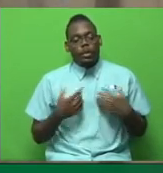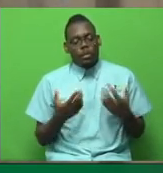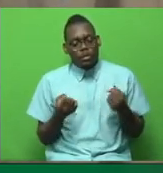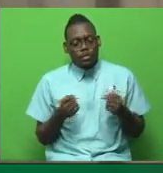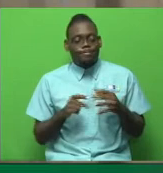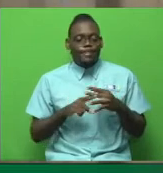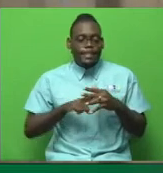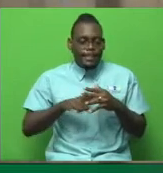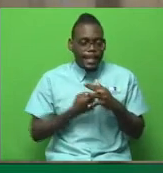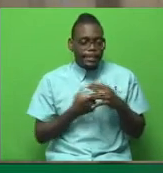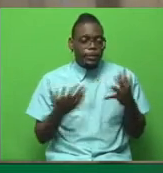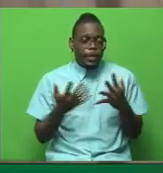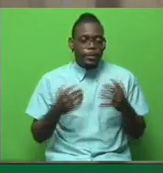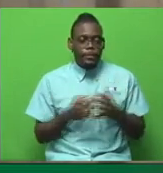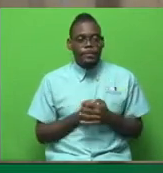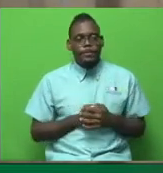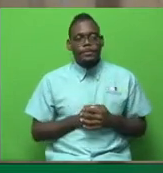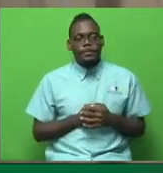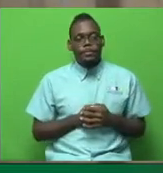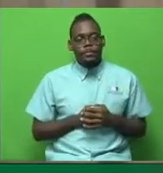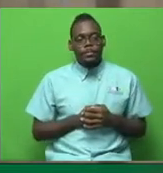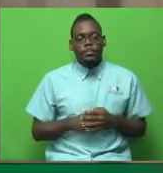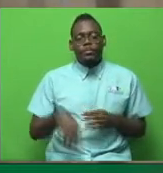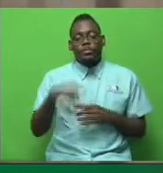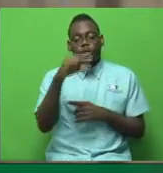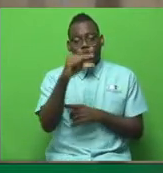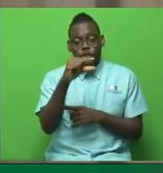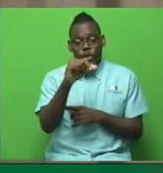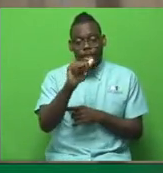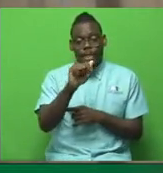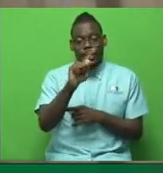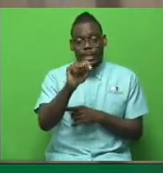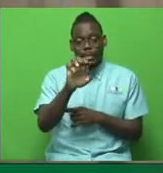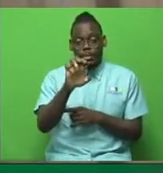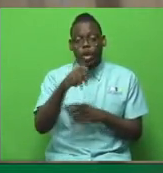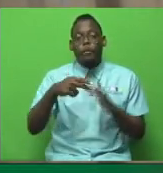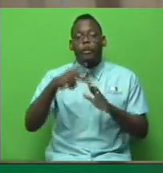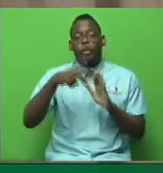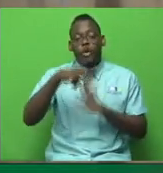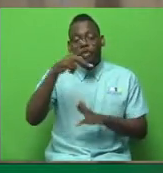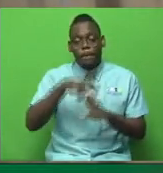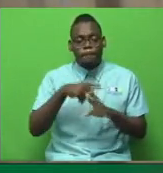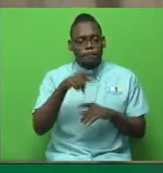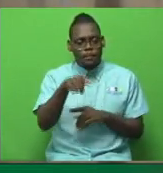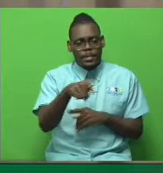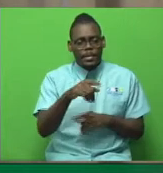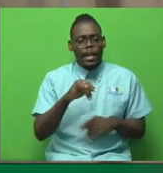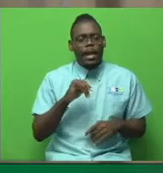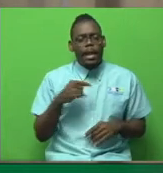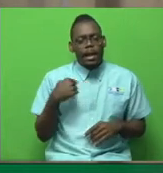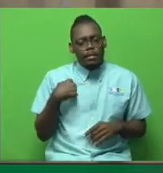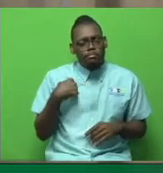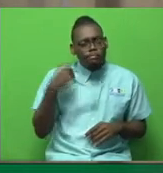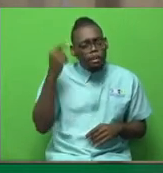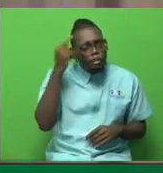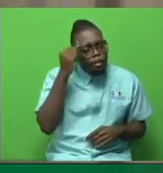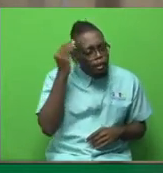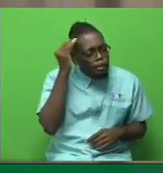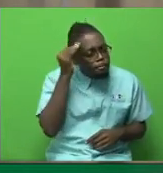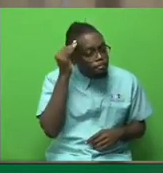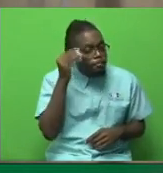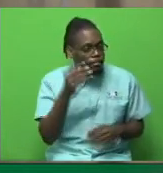Git I am starting with Git because I think the messaging here is obscene at this point